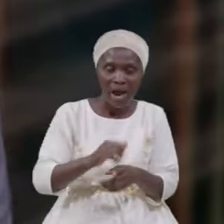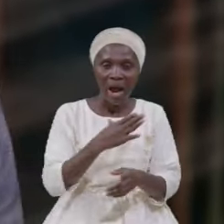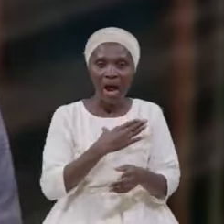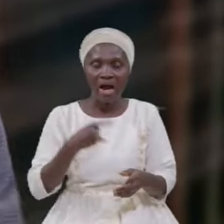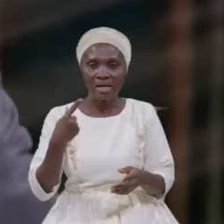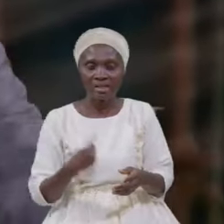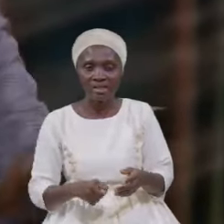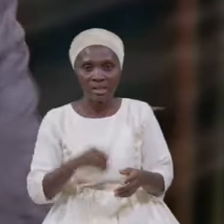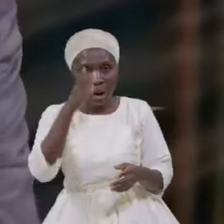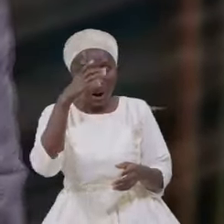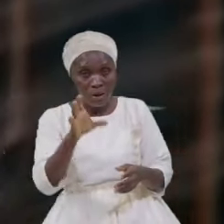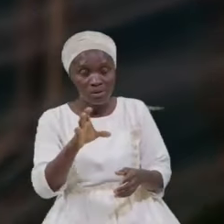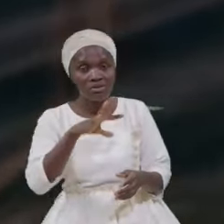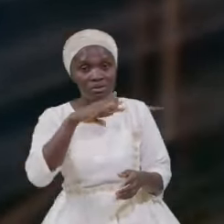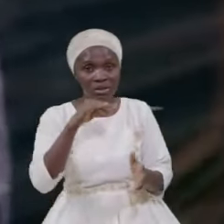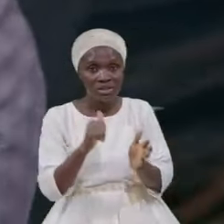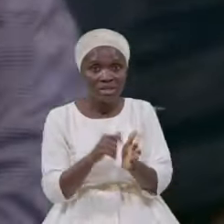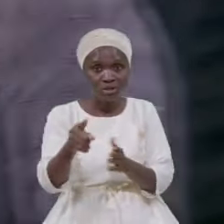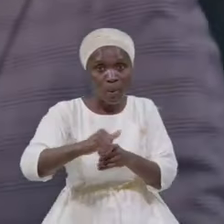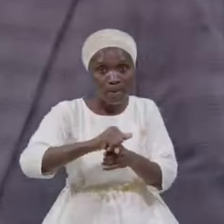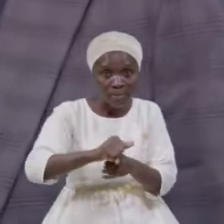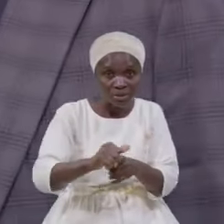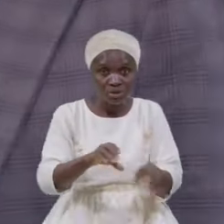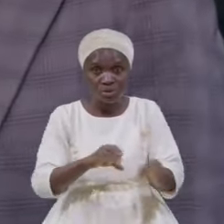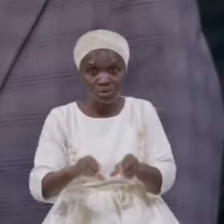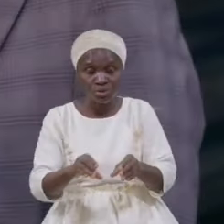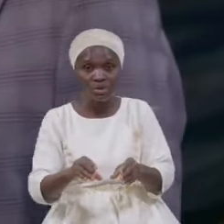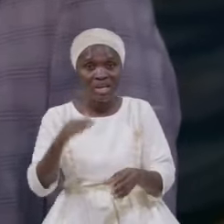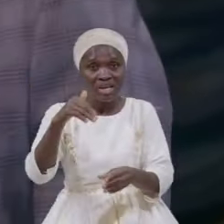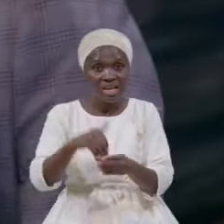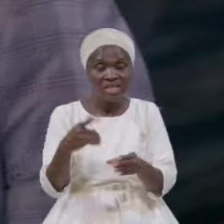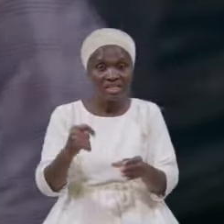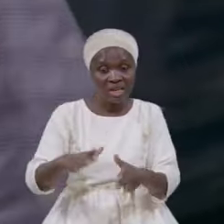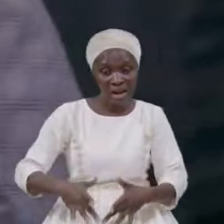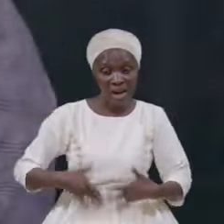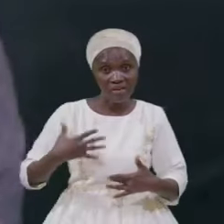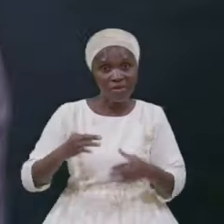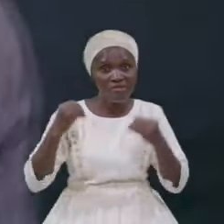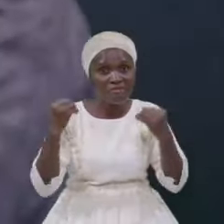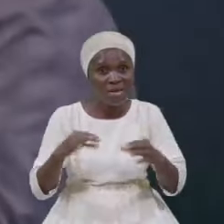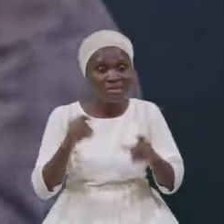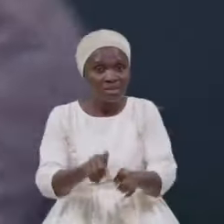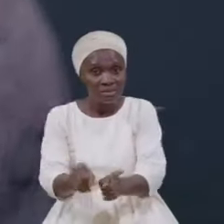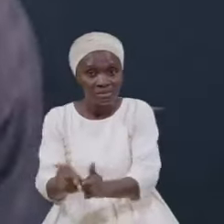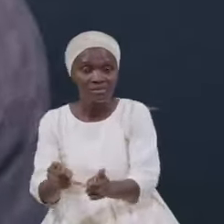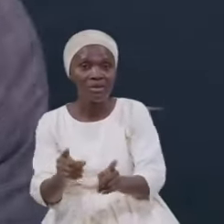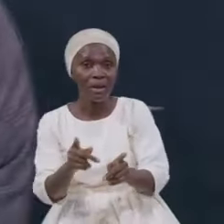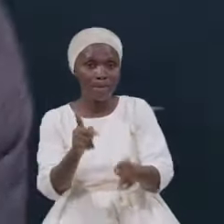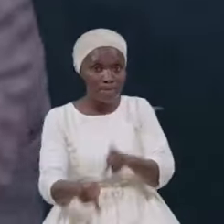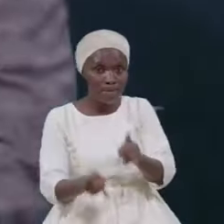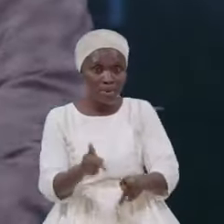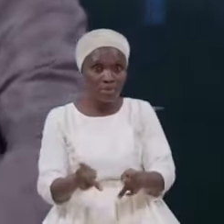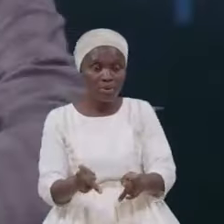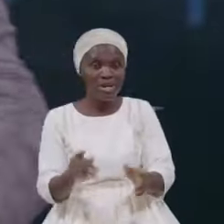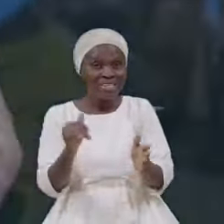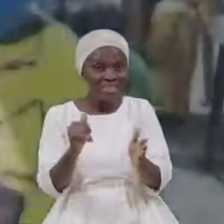flowing into the lives of different people, there is that day when we come to God